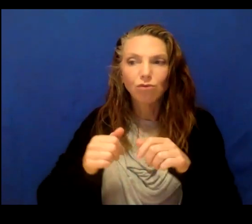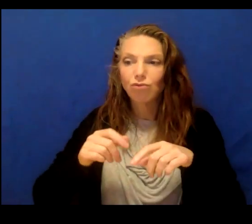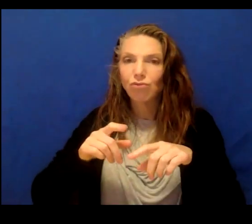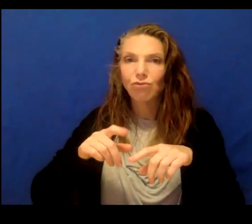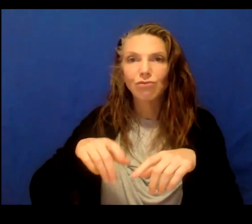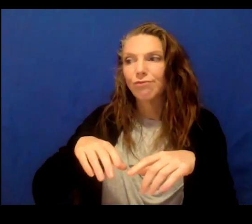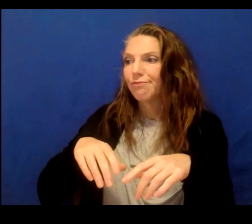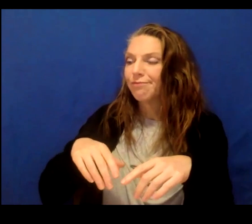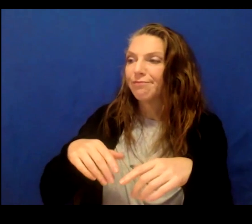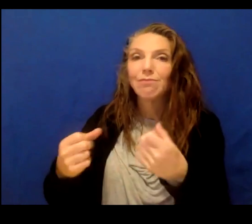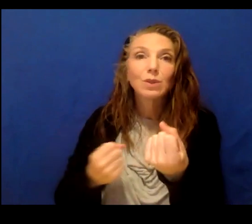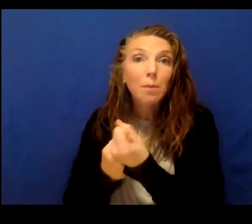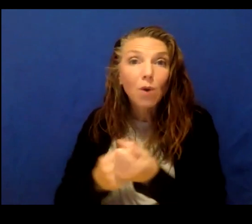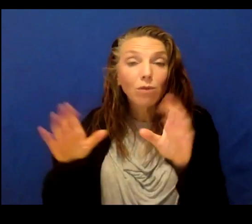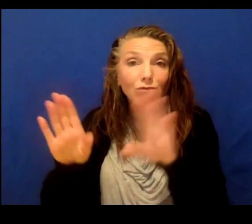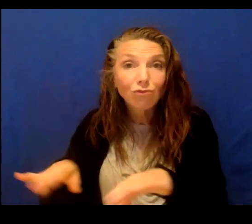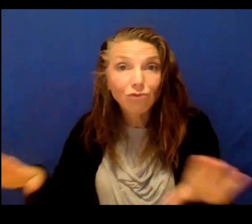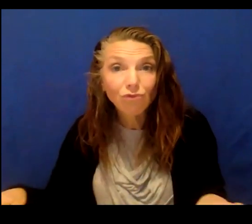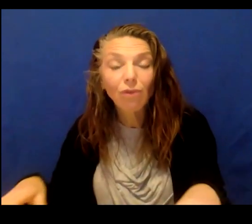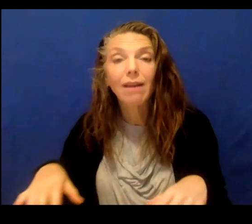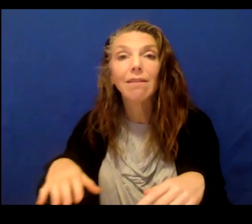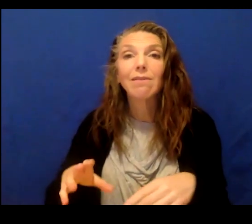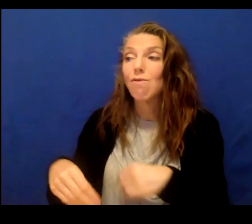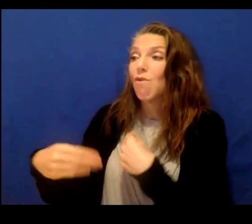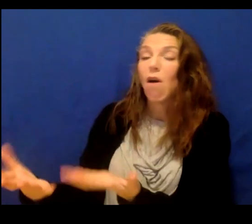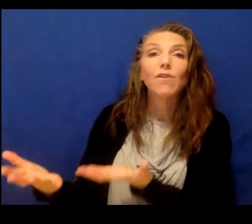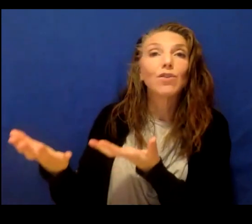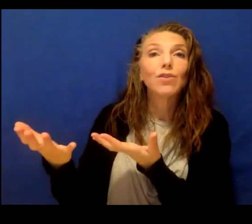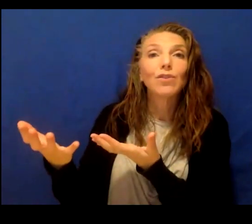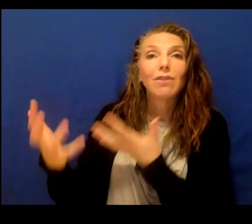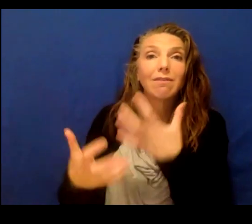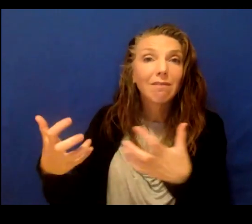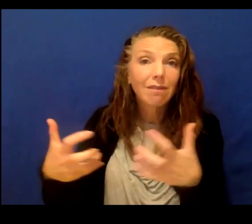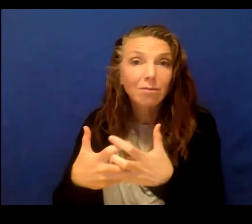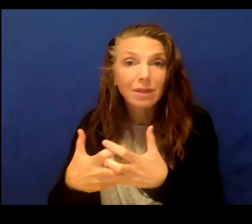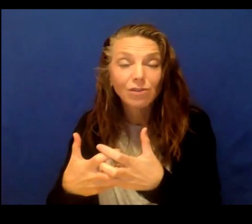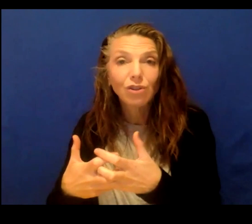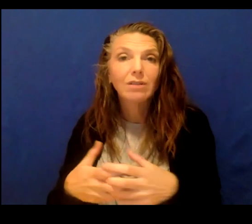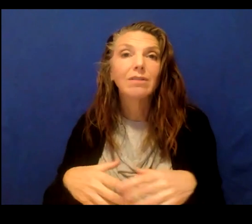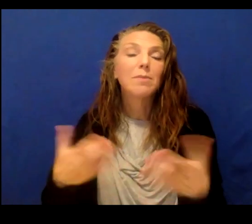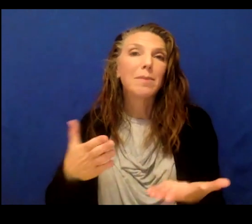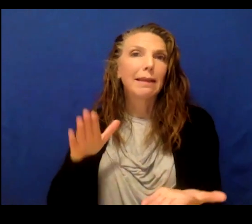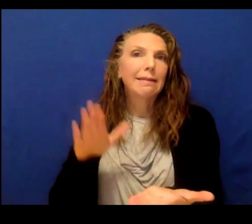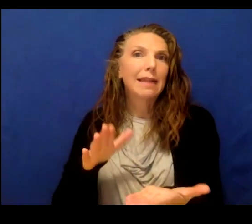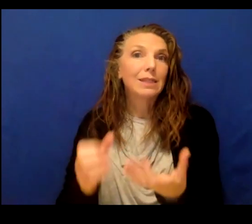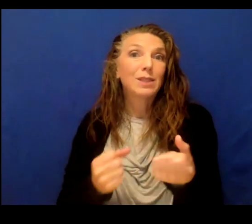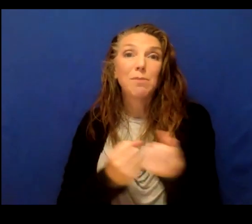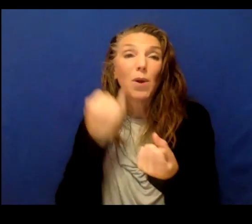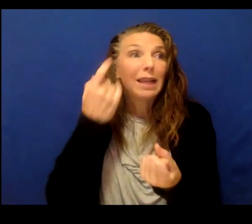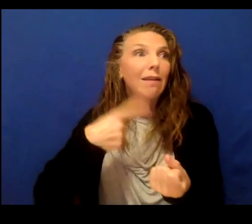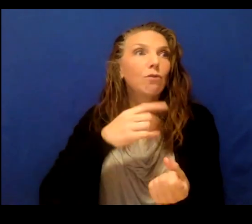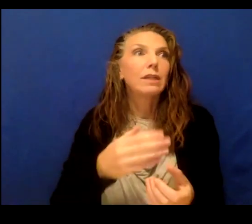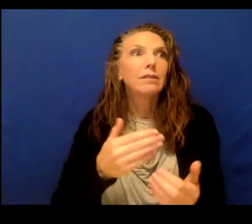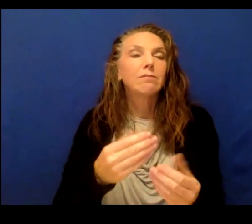child's interest or offer an adaptation or less support when we were maybe offering too